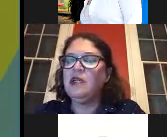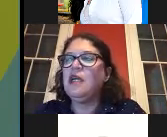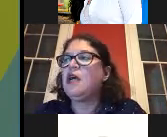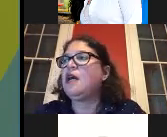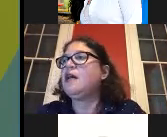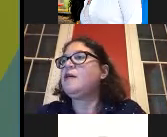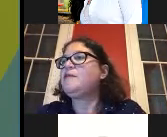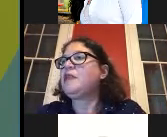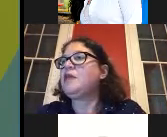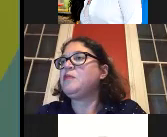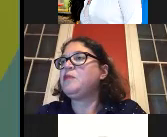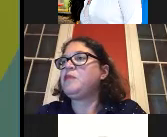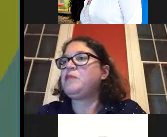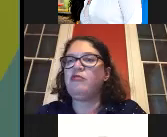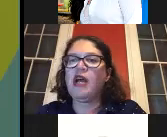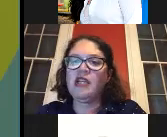people.